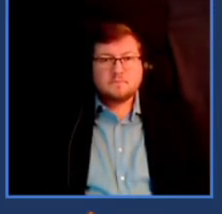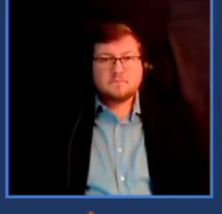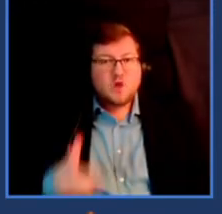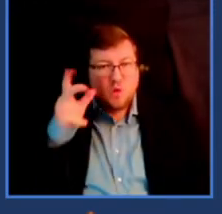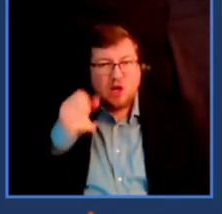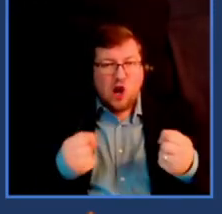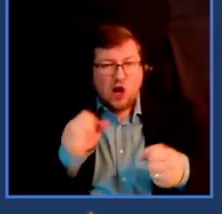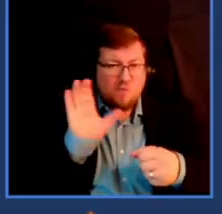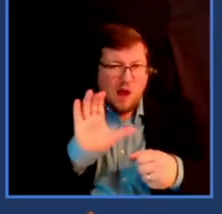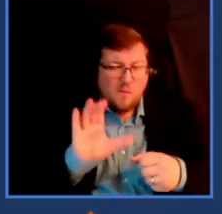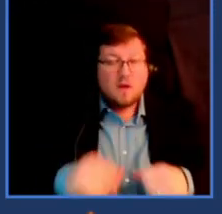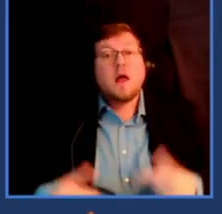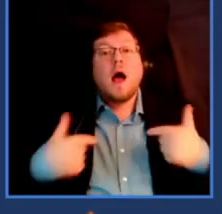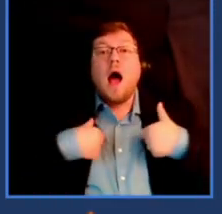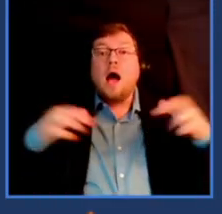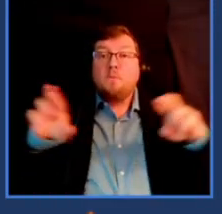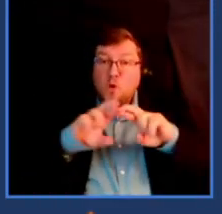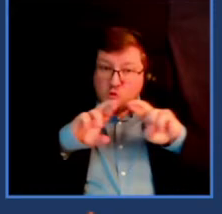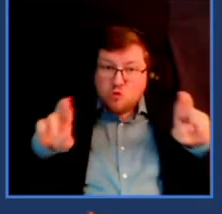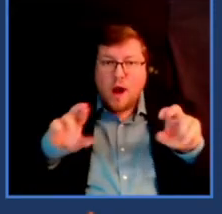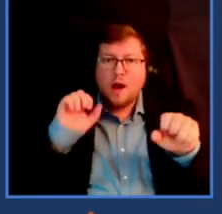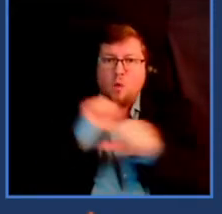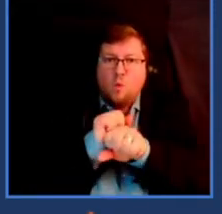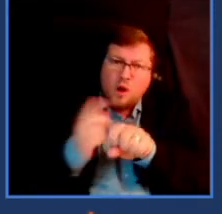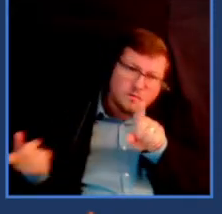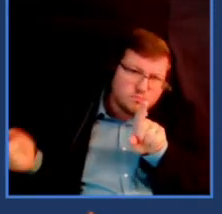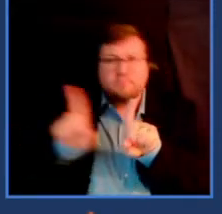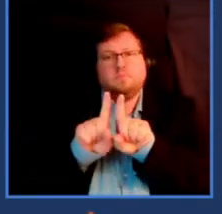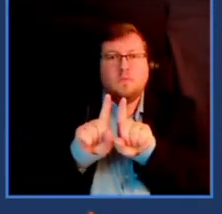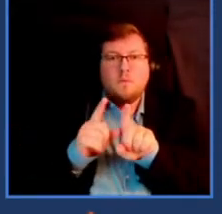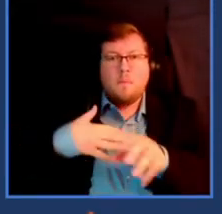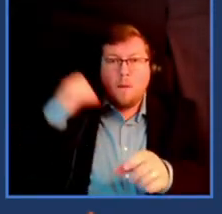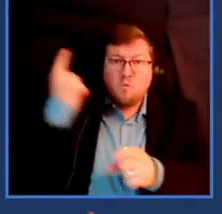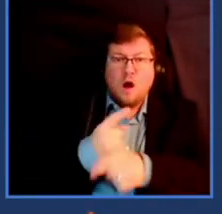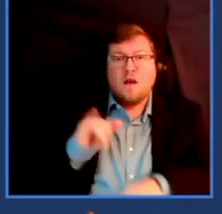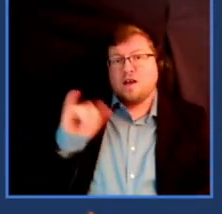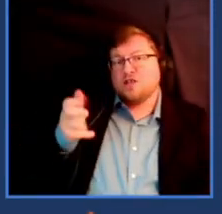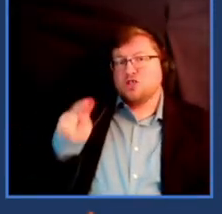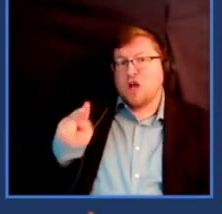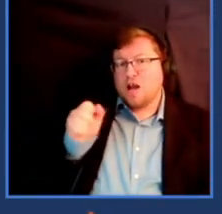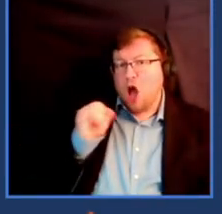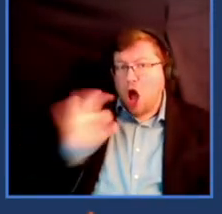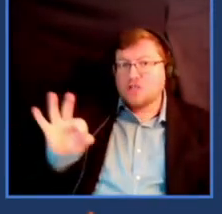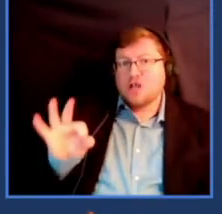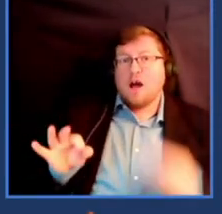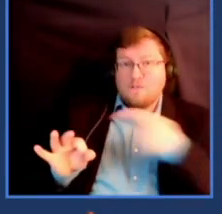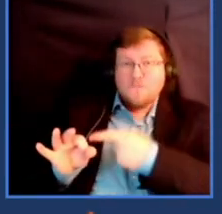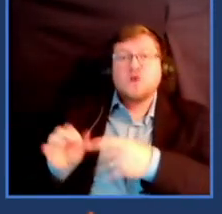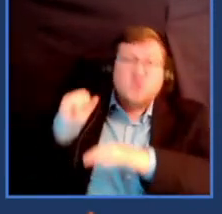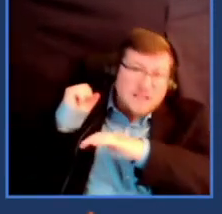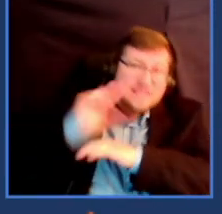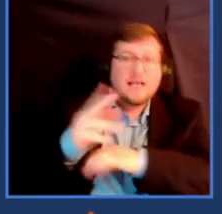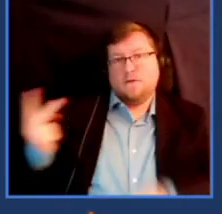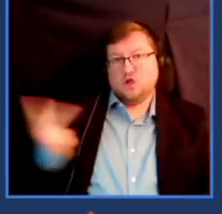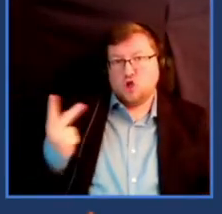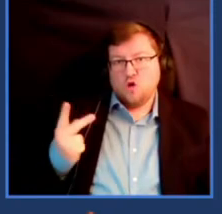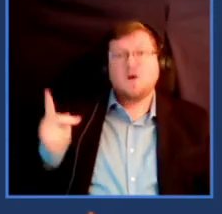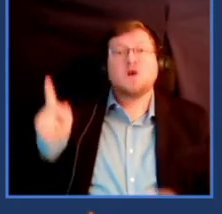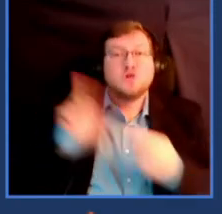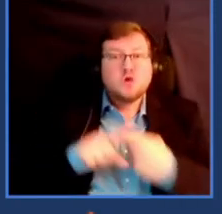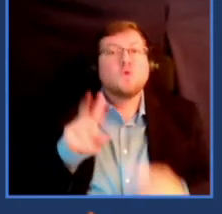I'm ready to work alongside my brother John Ossoff as you send us to the United States Senate.